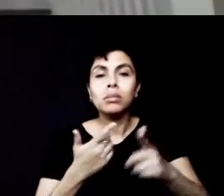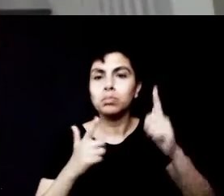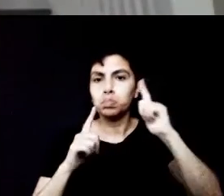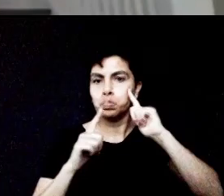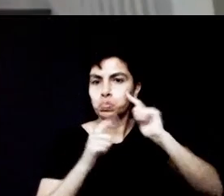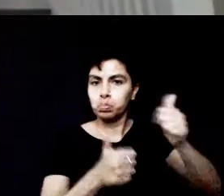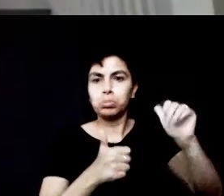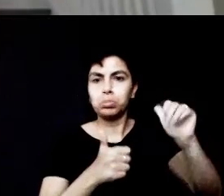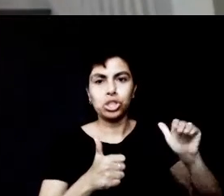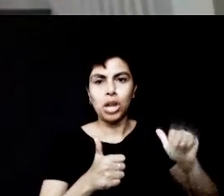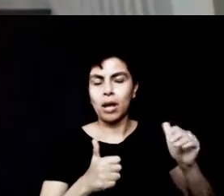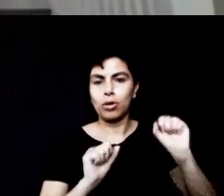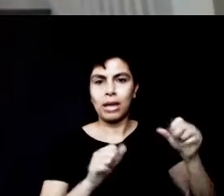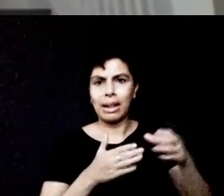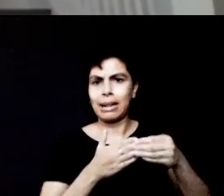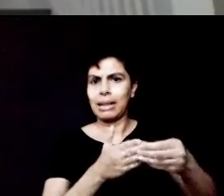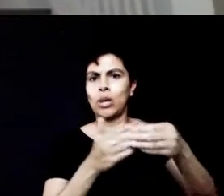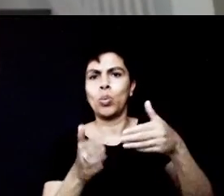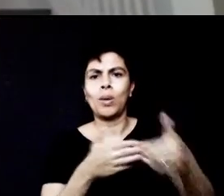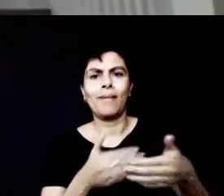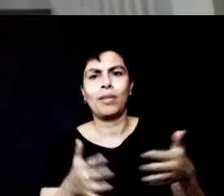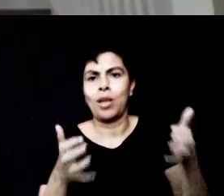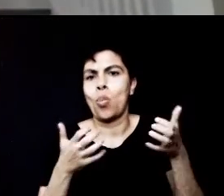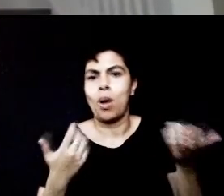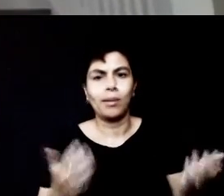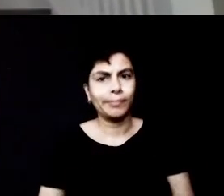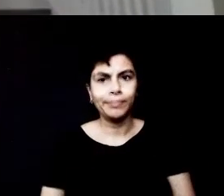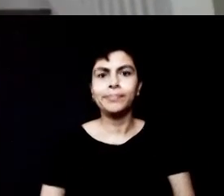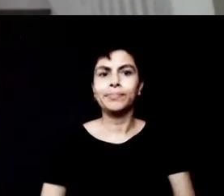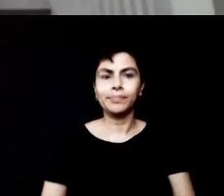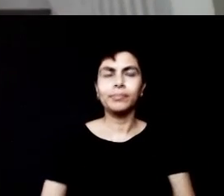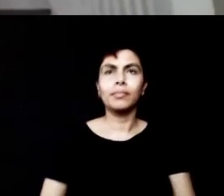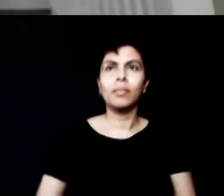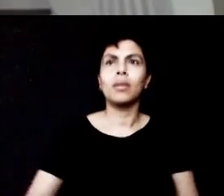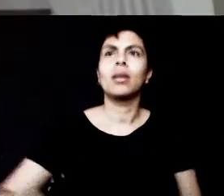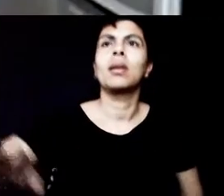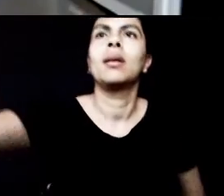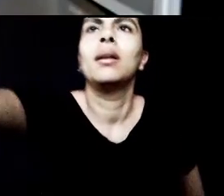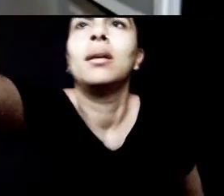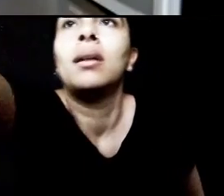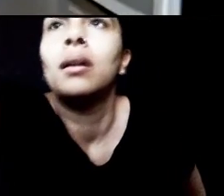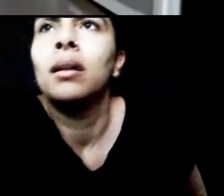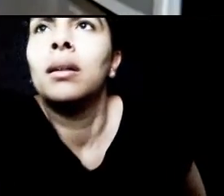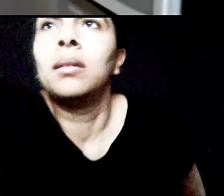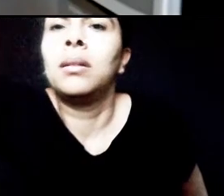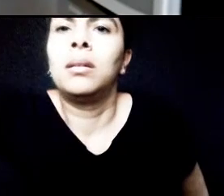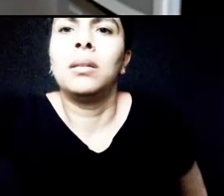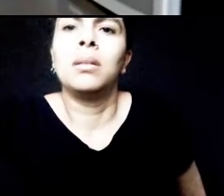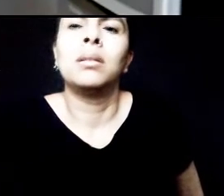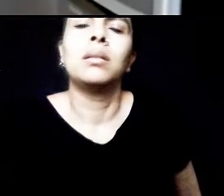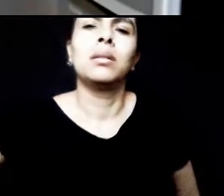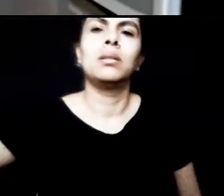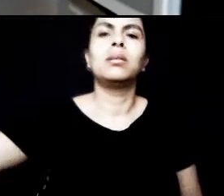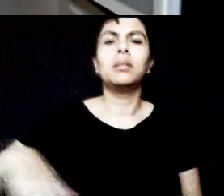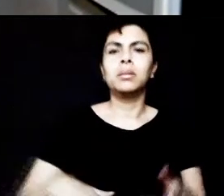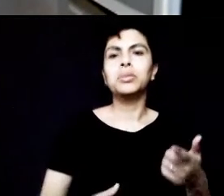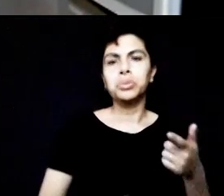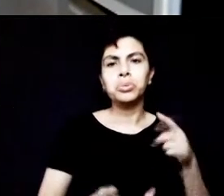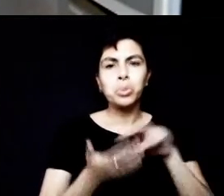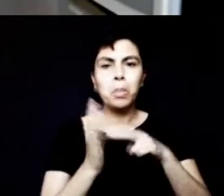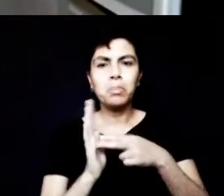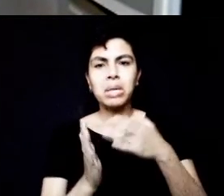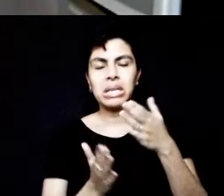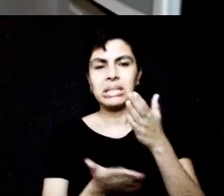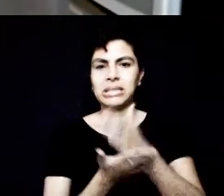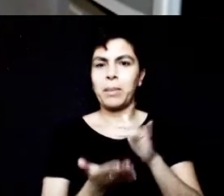up to the child to take it wherever they want to take it to. Yeah, so some of that accommodation is in the